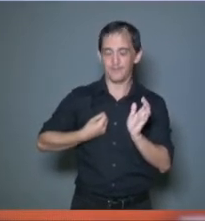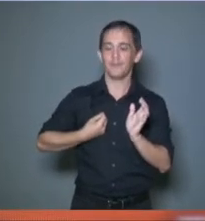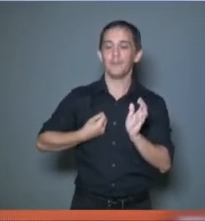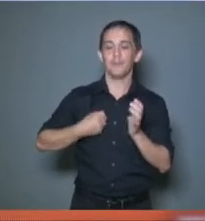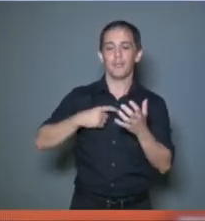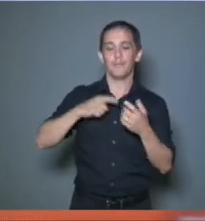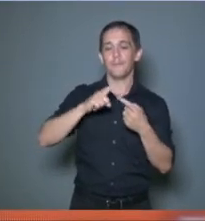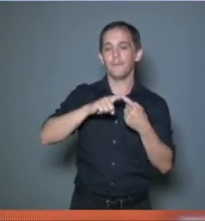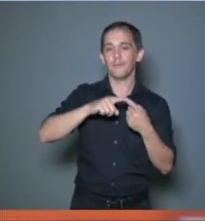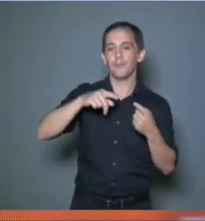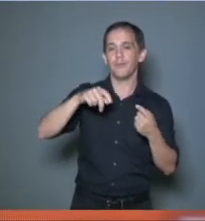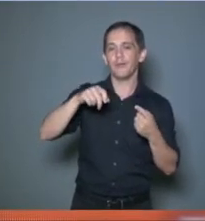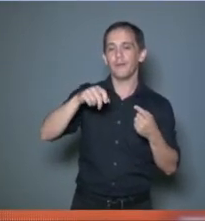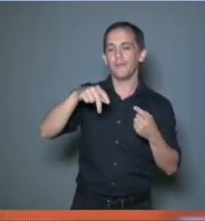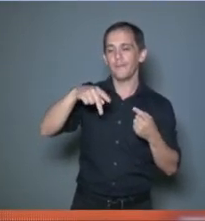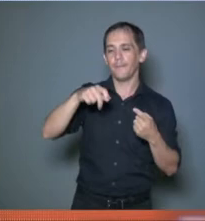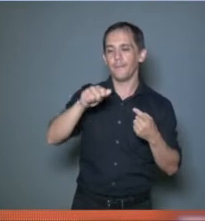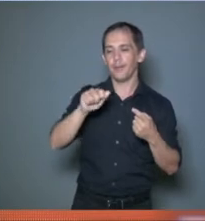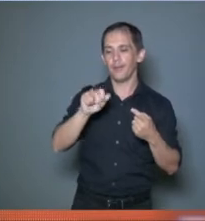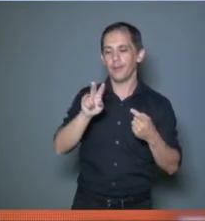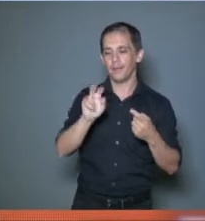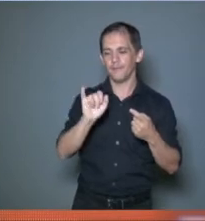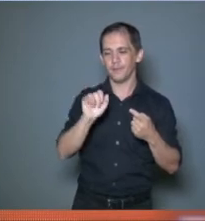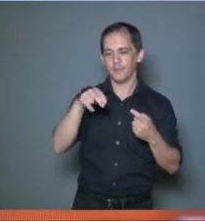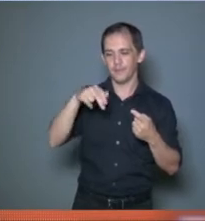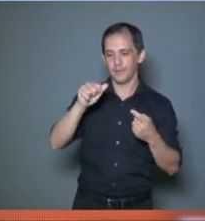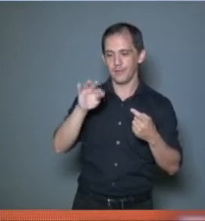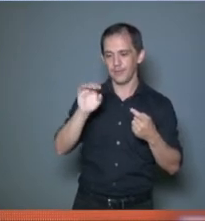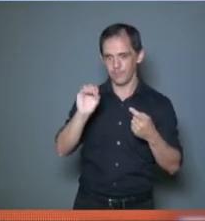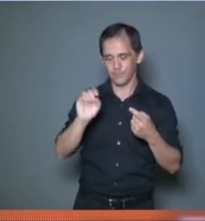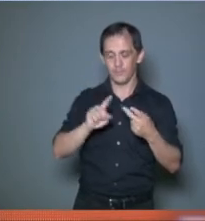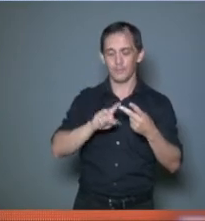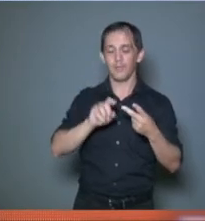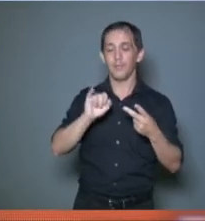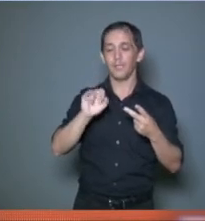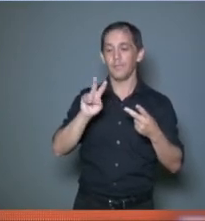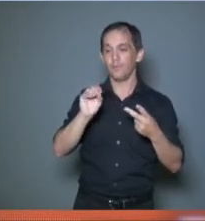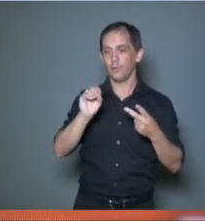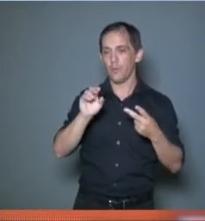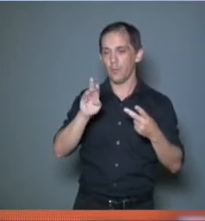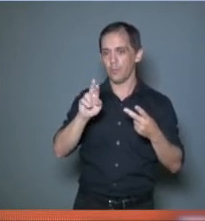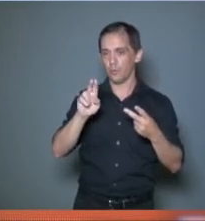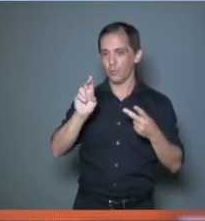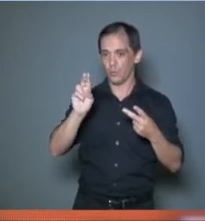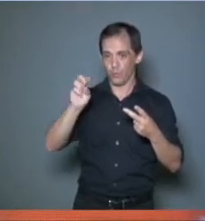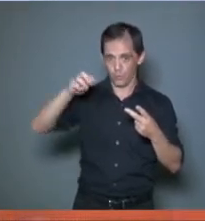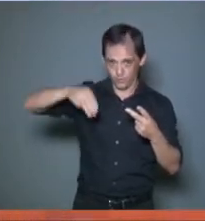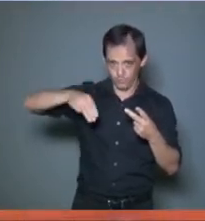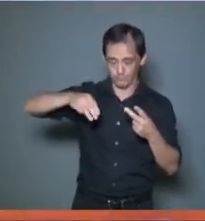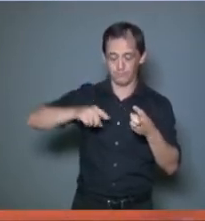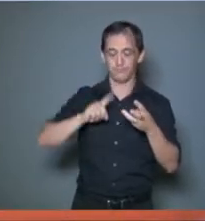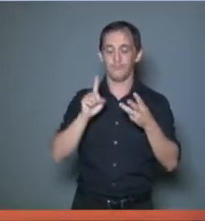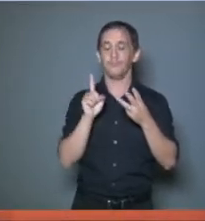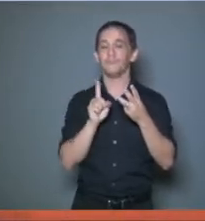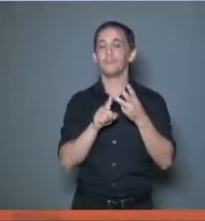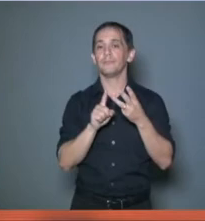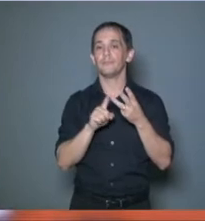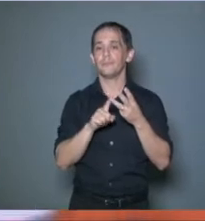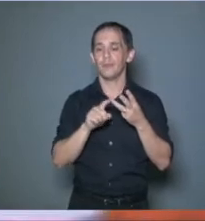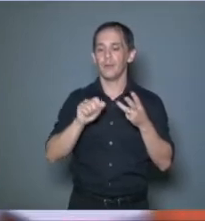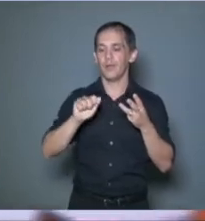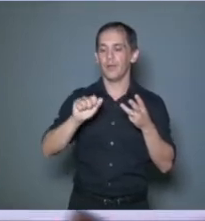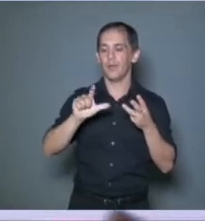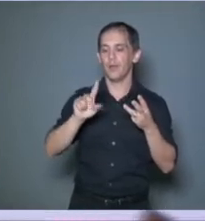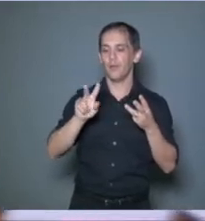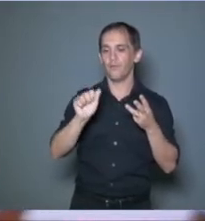I have Aurelio Pavinato, the CEO of SLC, Ivo Brum, CFO and